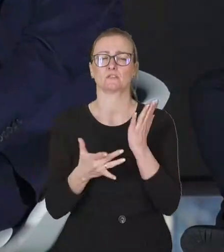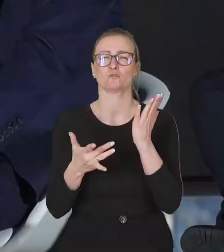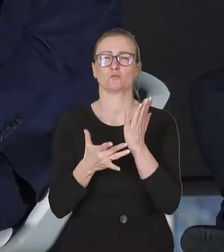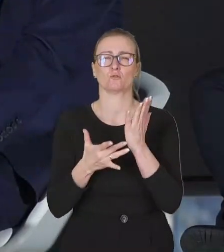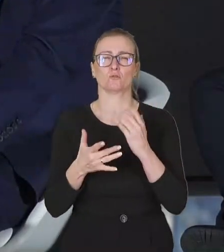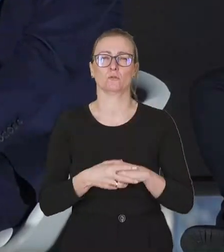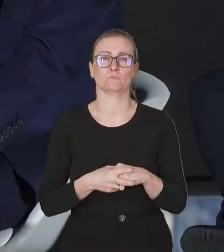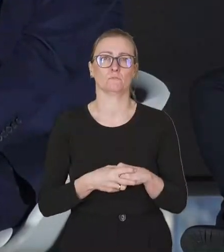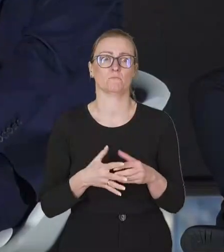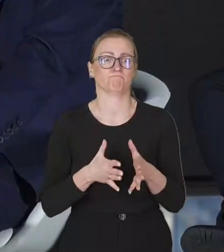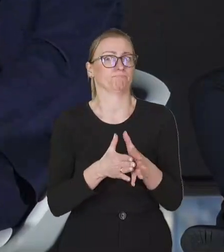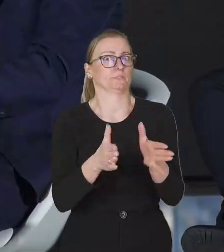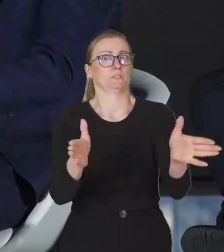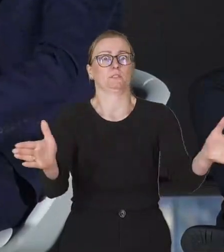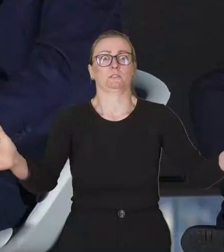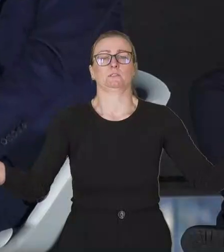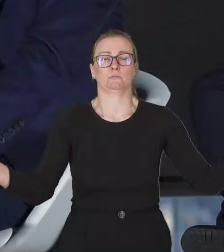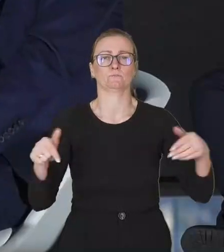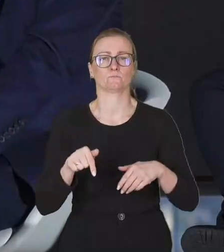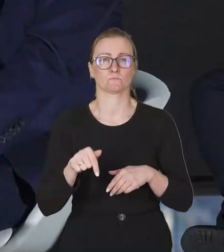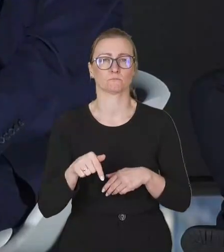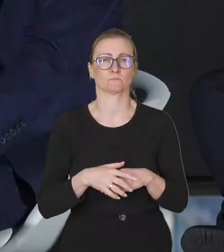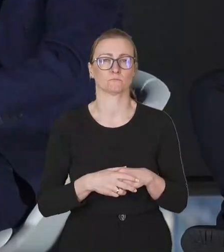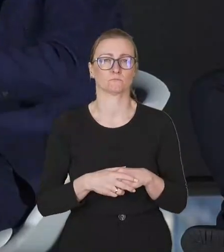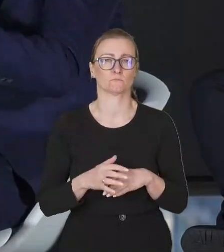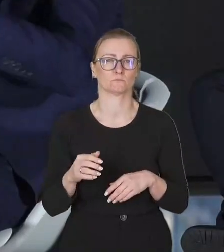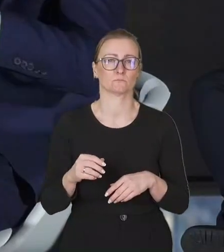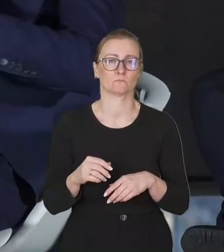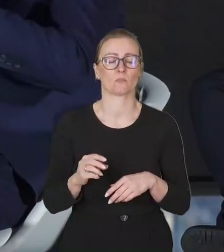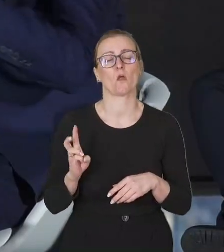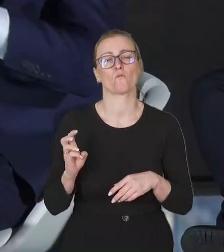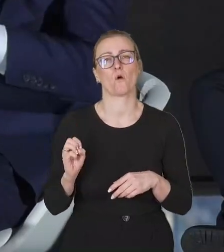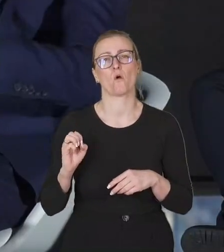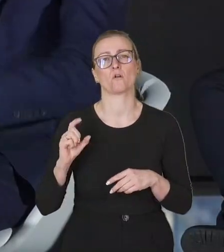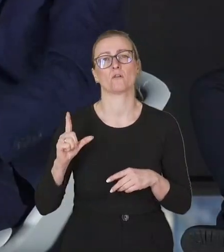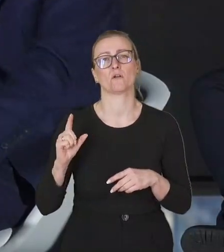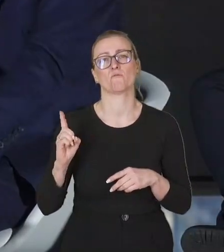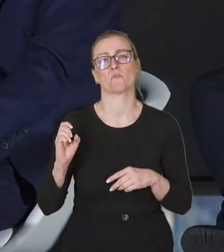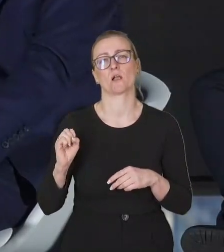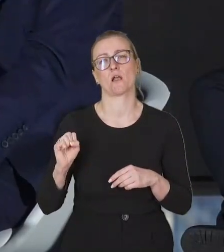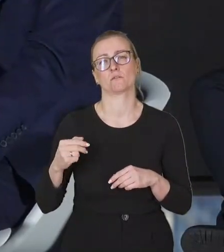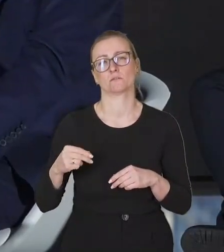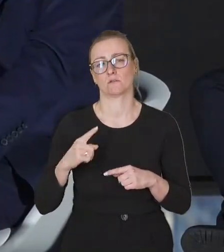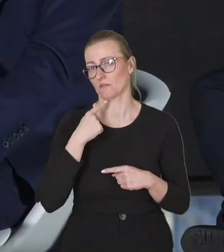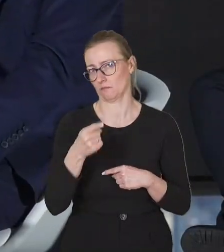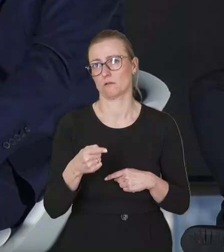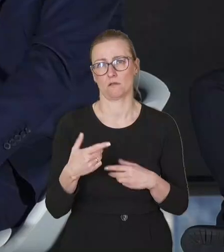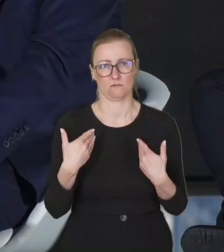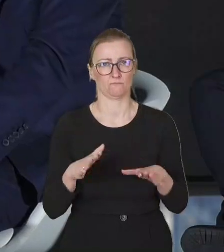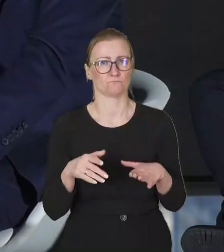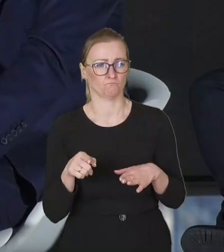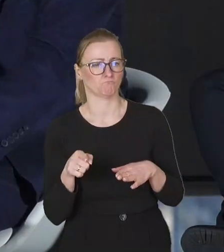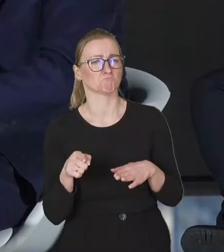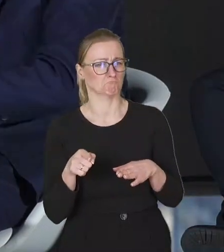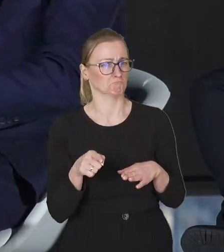on the principle of level playing field, and in terms of European Union, it's okay. We have the